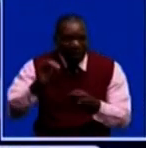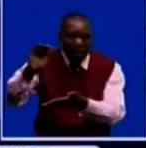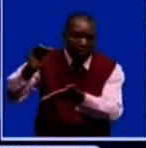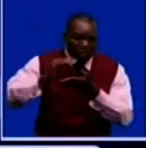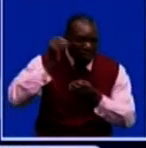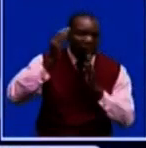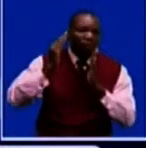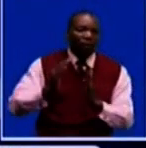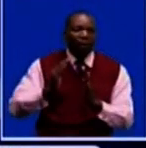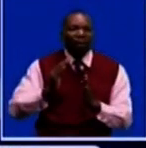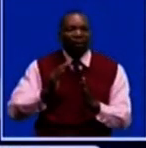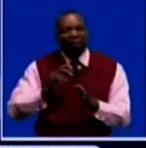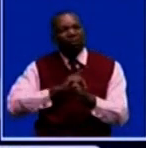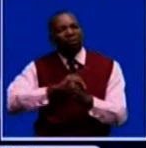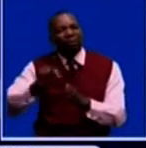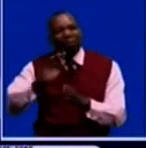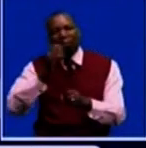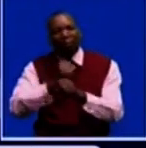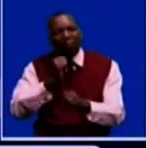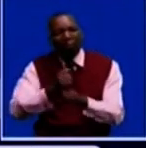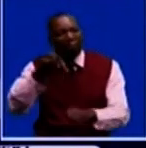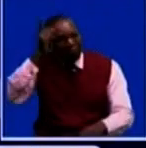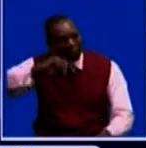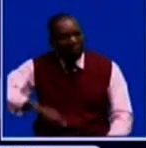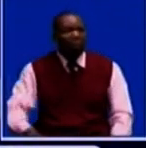officers who fail to professionally do their job.